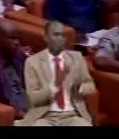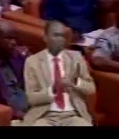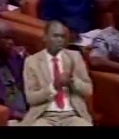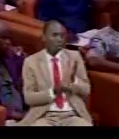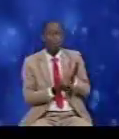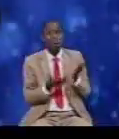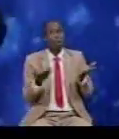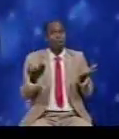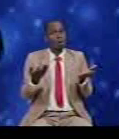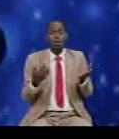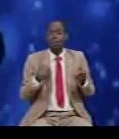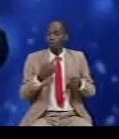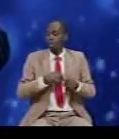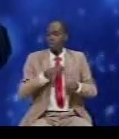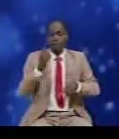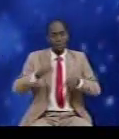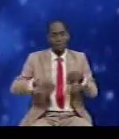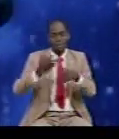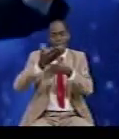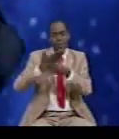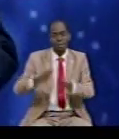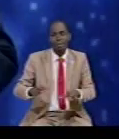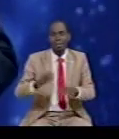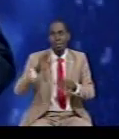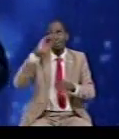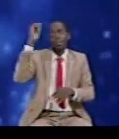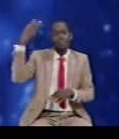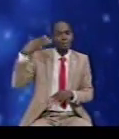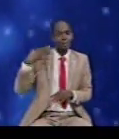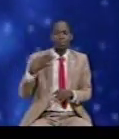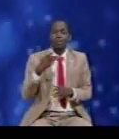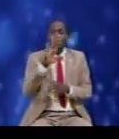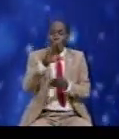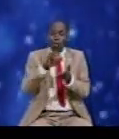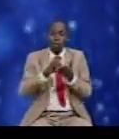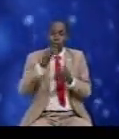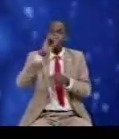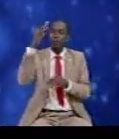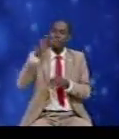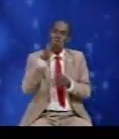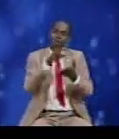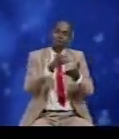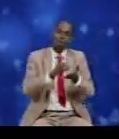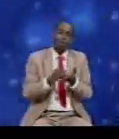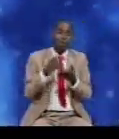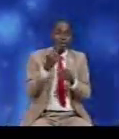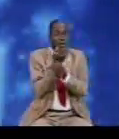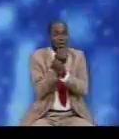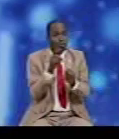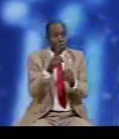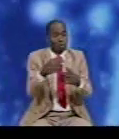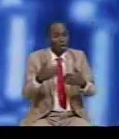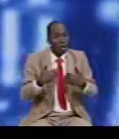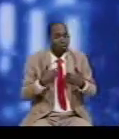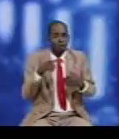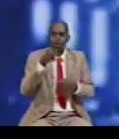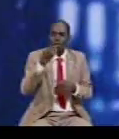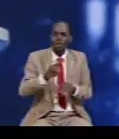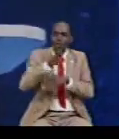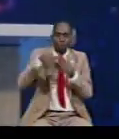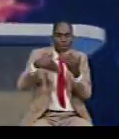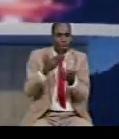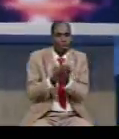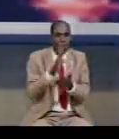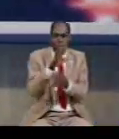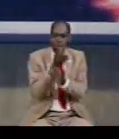grace. The grace you have, you need all the grace you have. The salvation you have, you need all the salvation